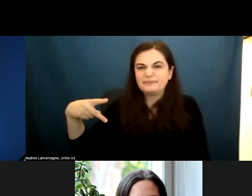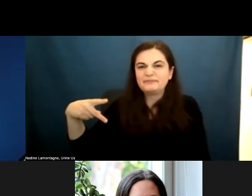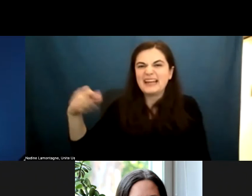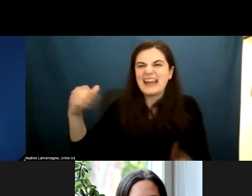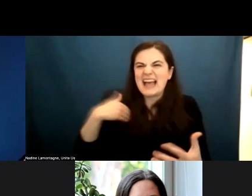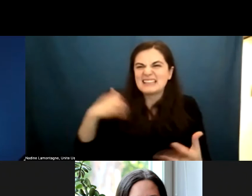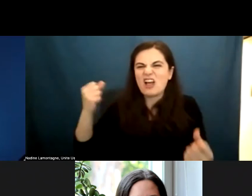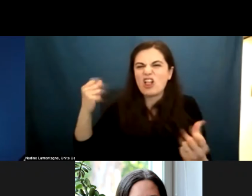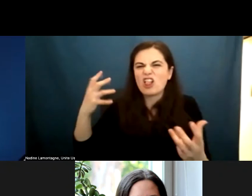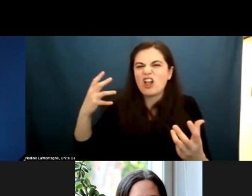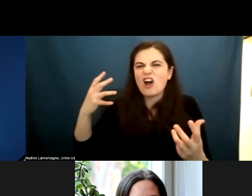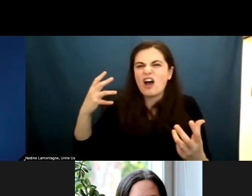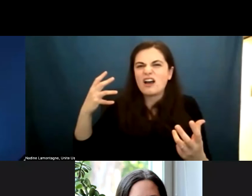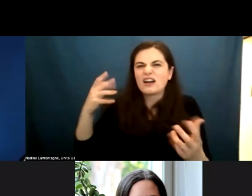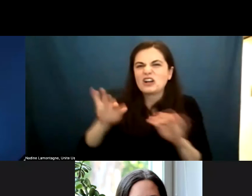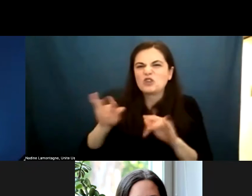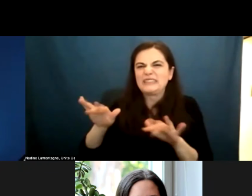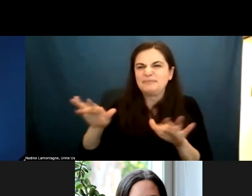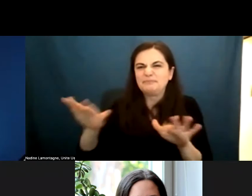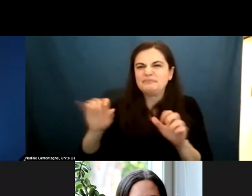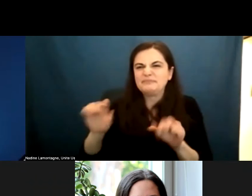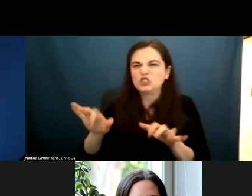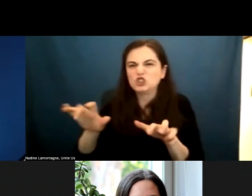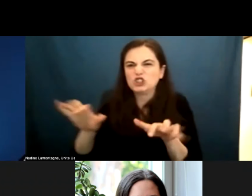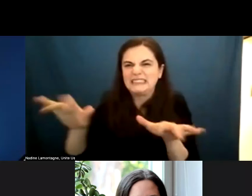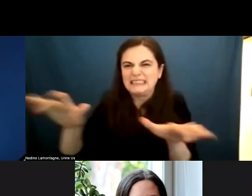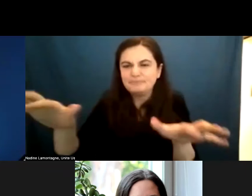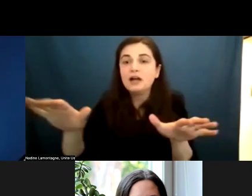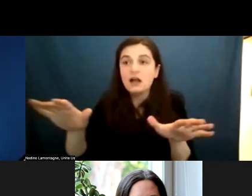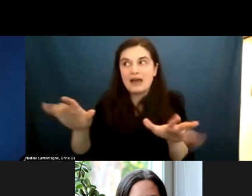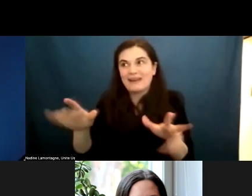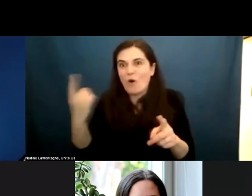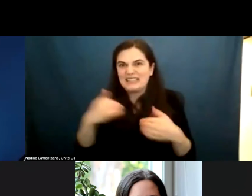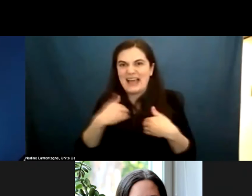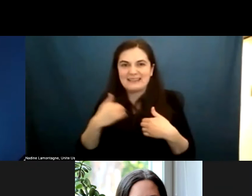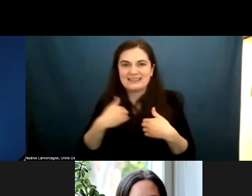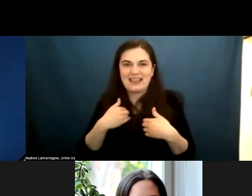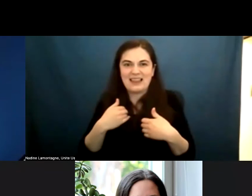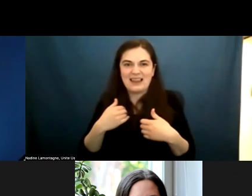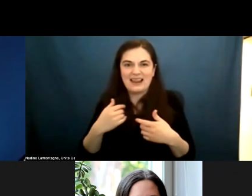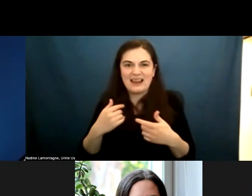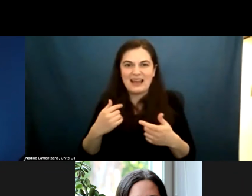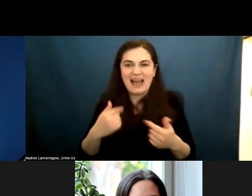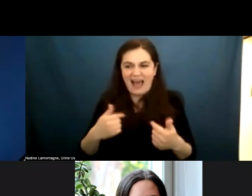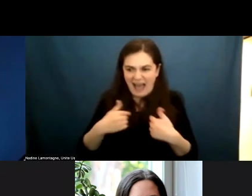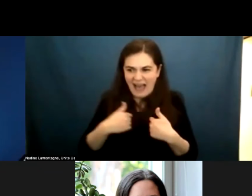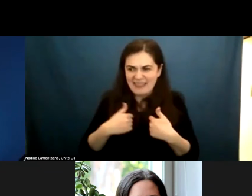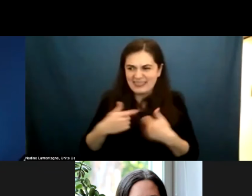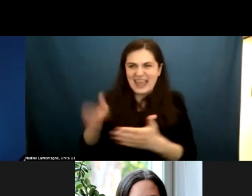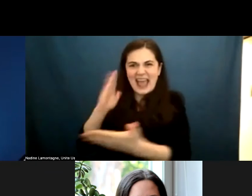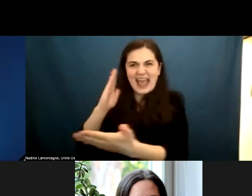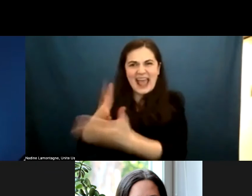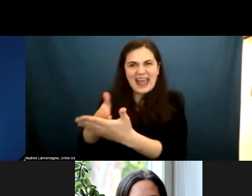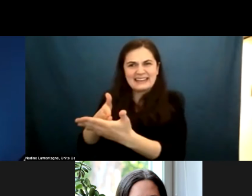lot of really strange tentacles. And I always talk about how I'm an anti-vax anthropologist, that there are lots of